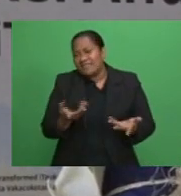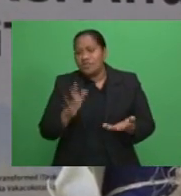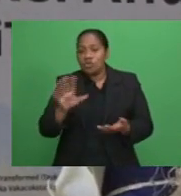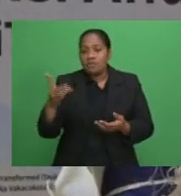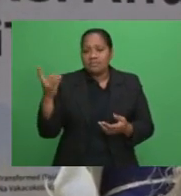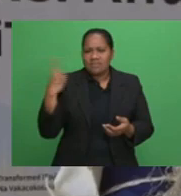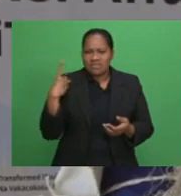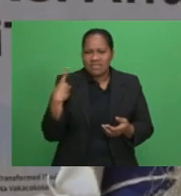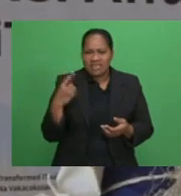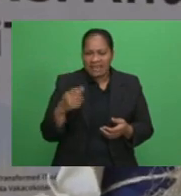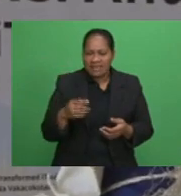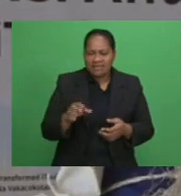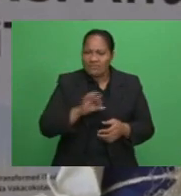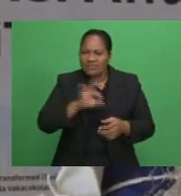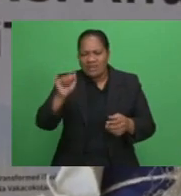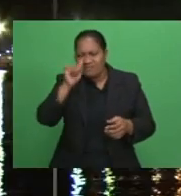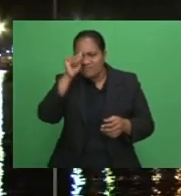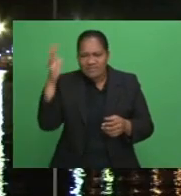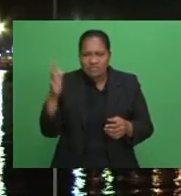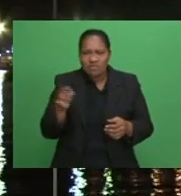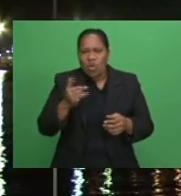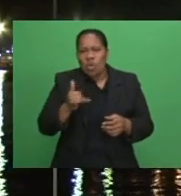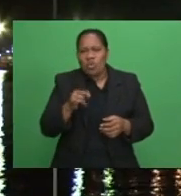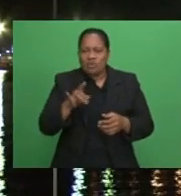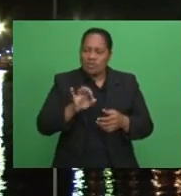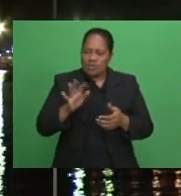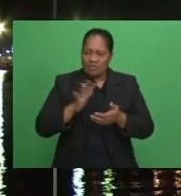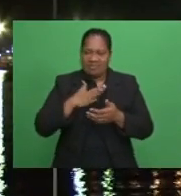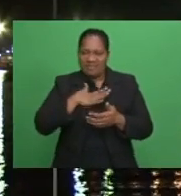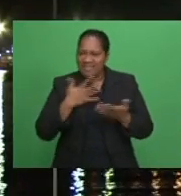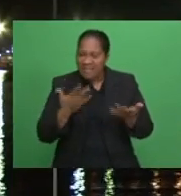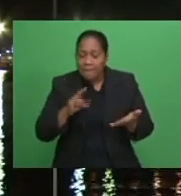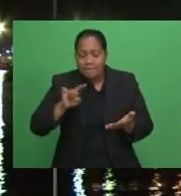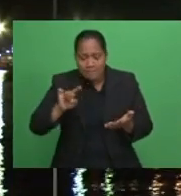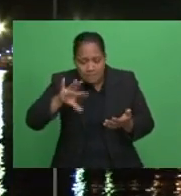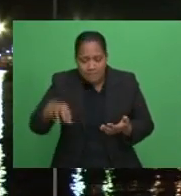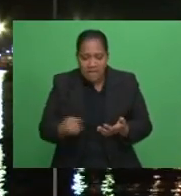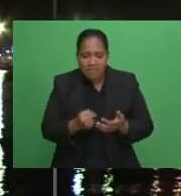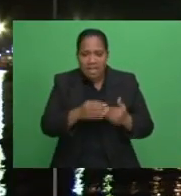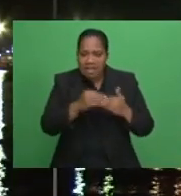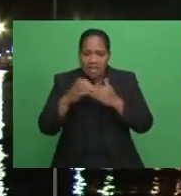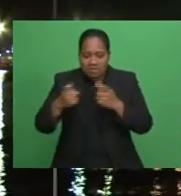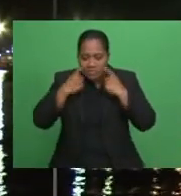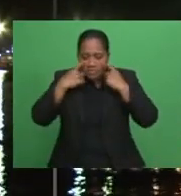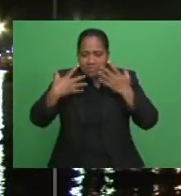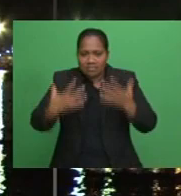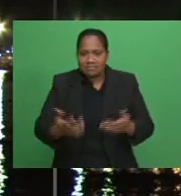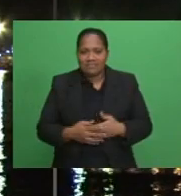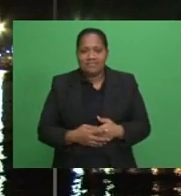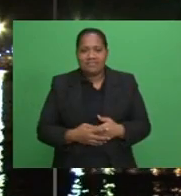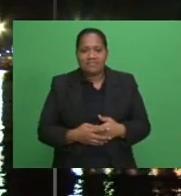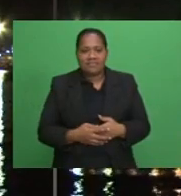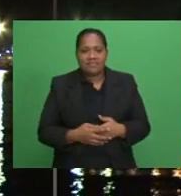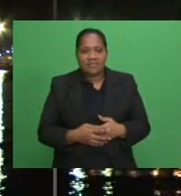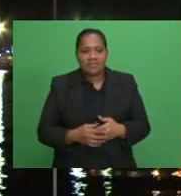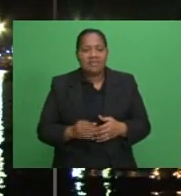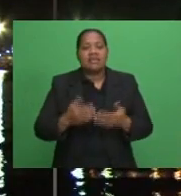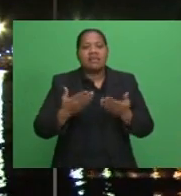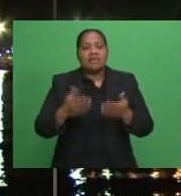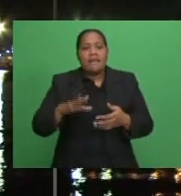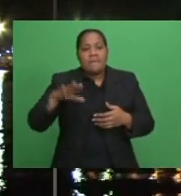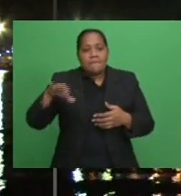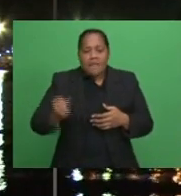personally unpleasant for you. He reminded the students to resolve disputes in a civilized manner and put the